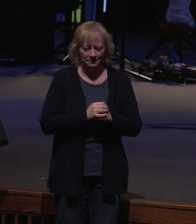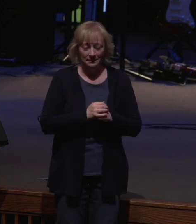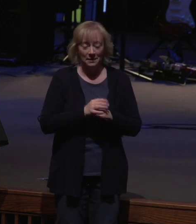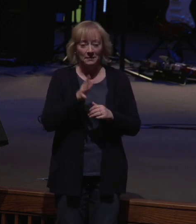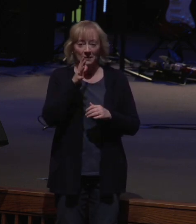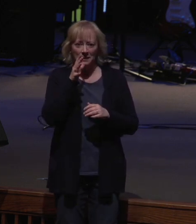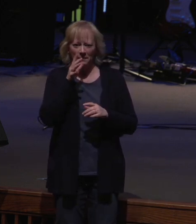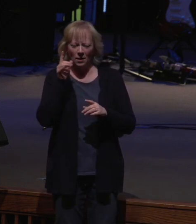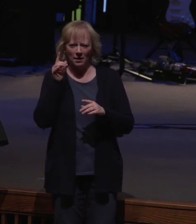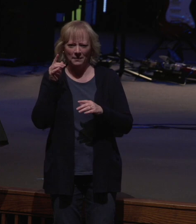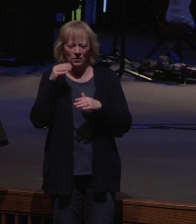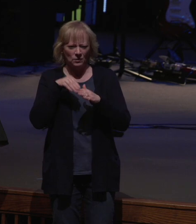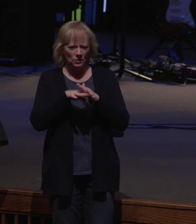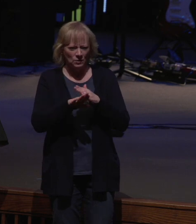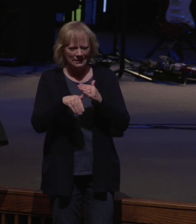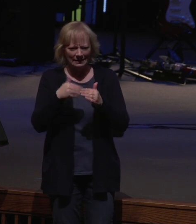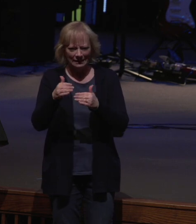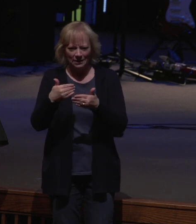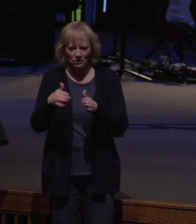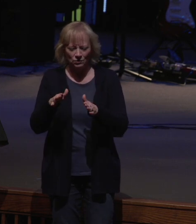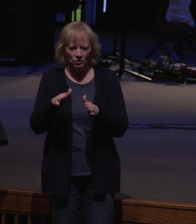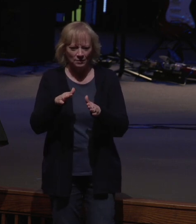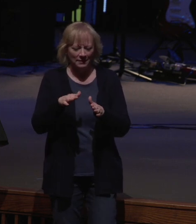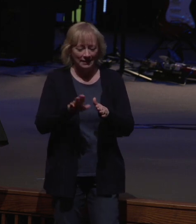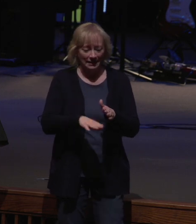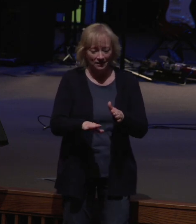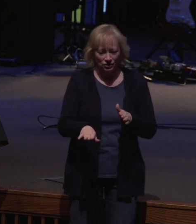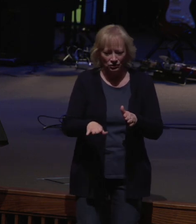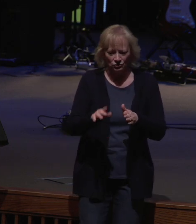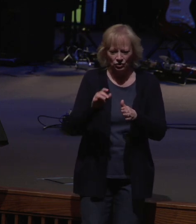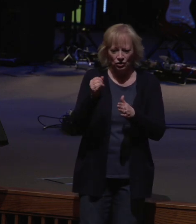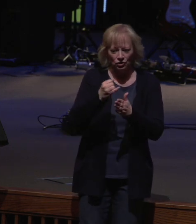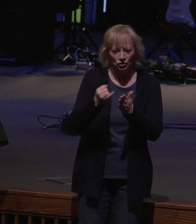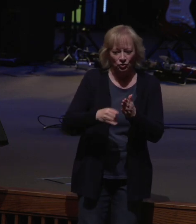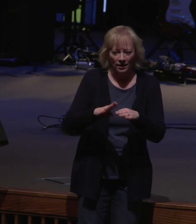mom comes in the next room and Jimmy's drawing on the floor.